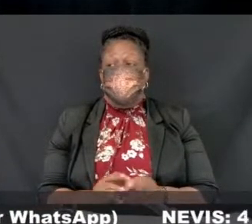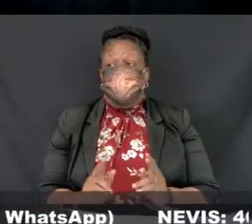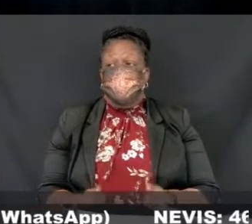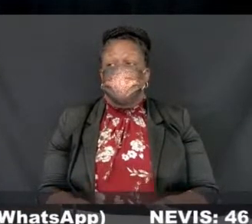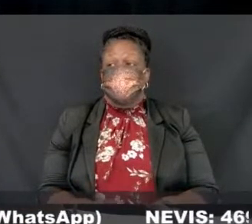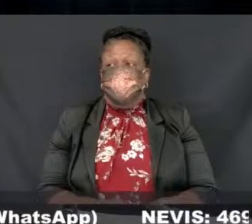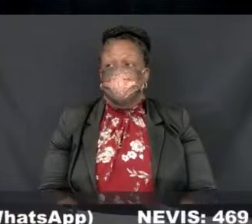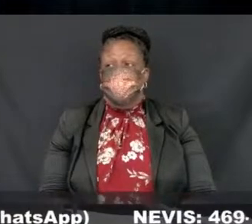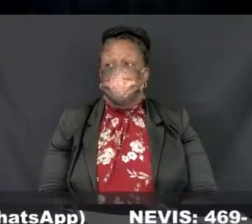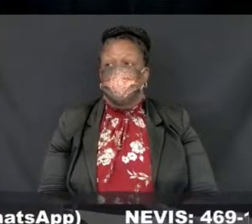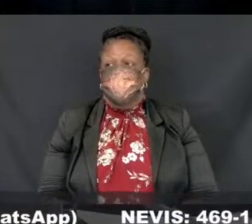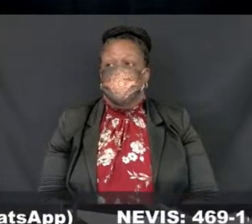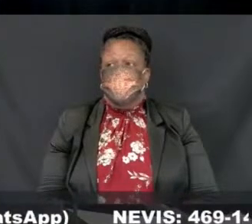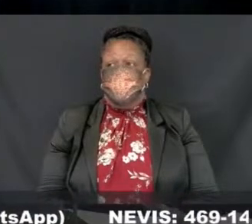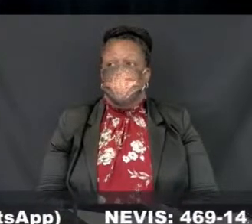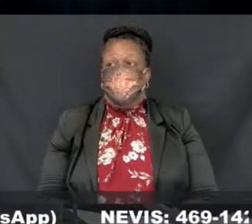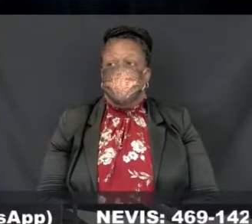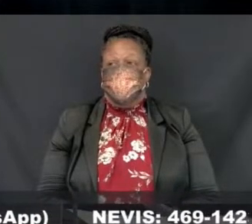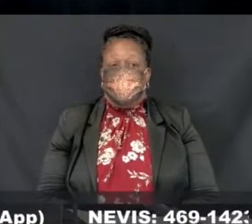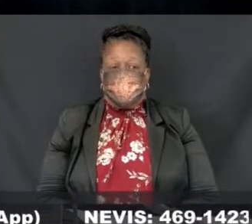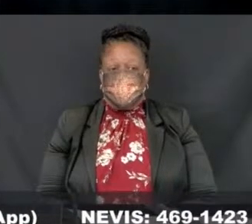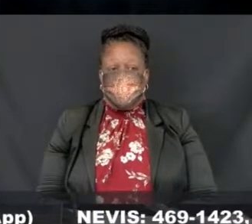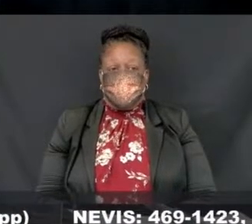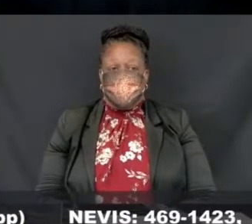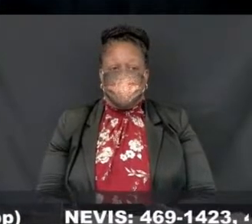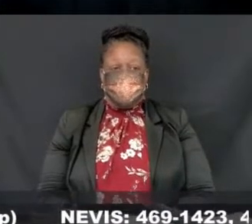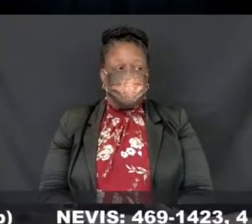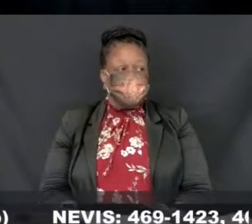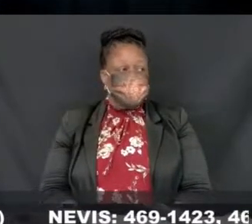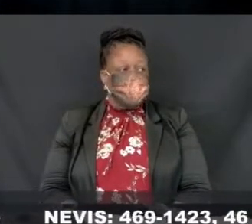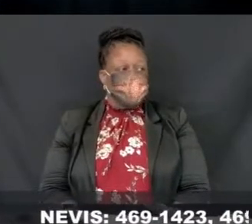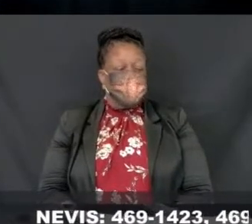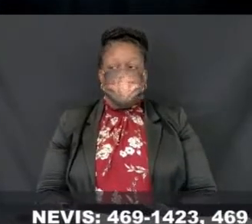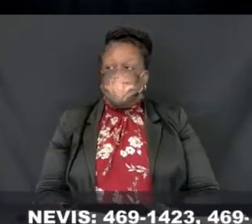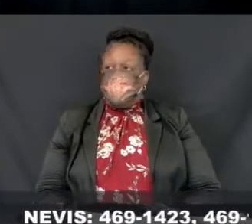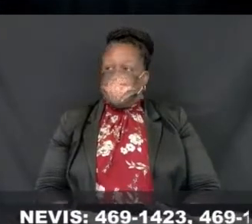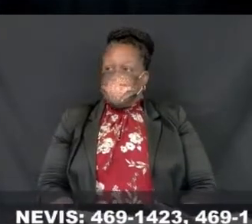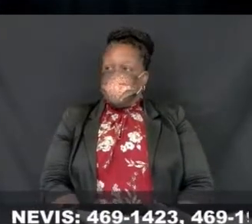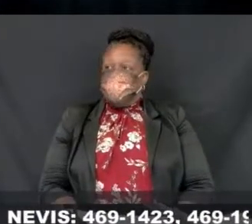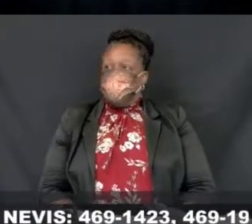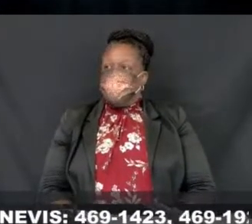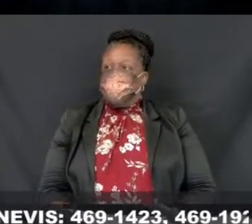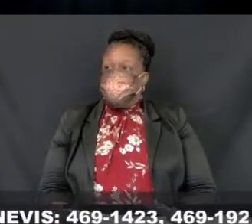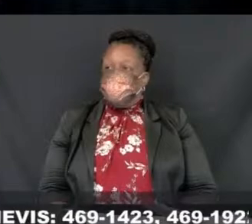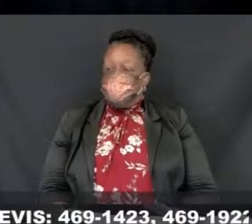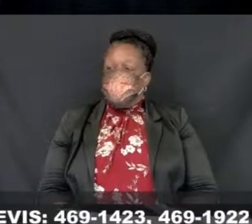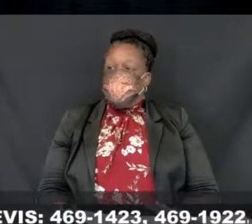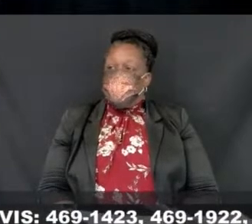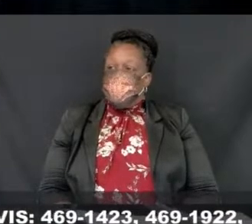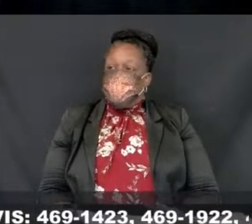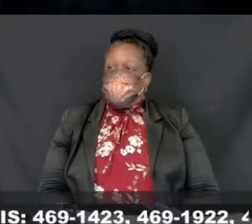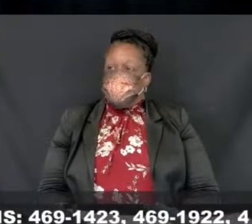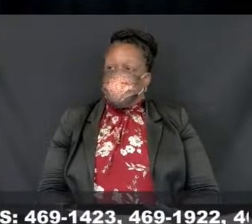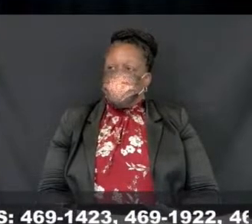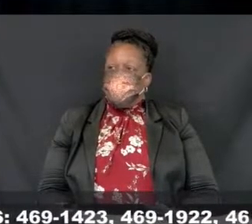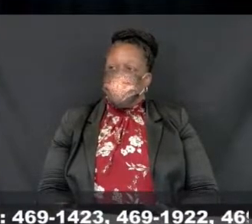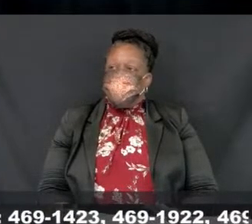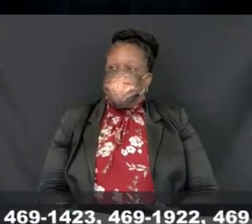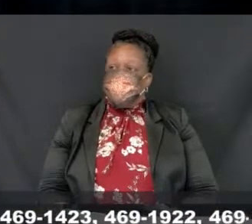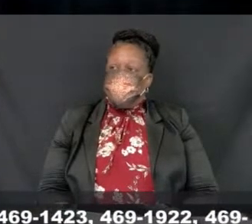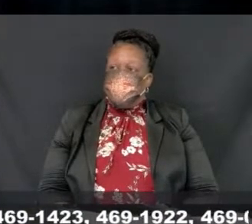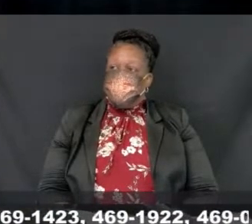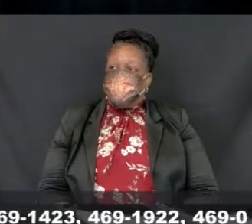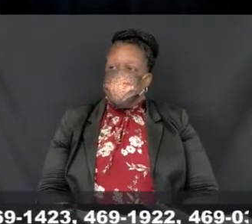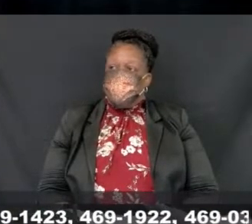Shelder. Yes, Shelder. Lord Shelder, don't kill me. We also had, Seymour, help me out here,